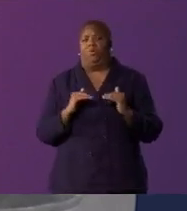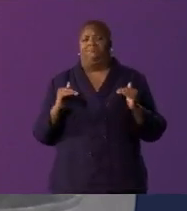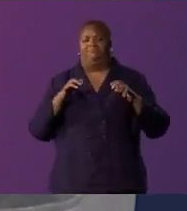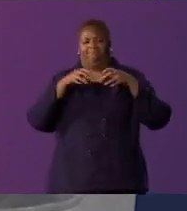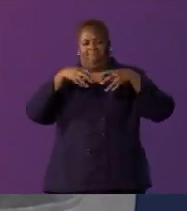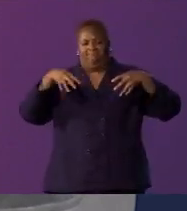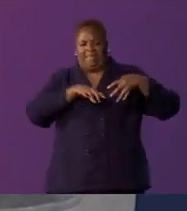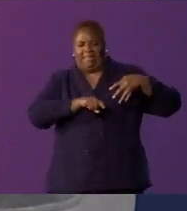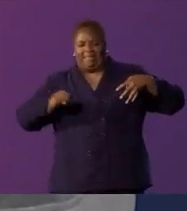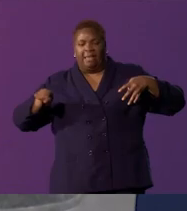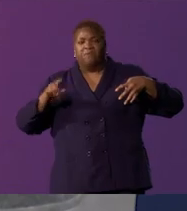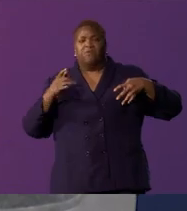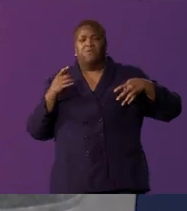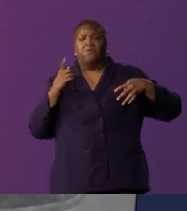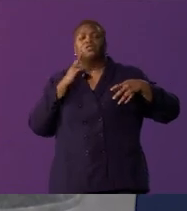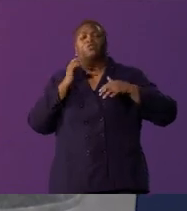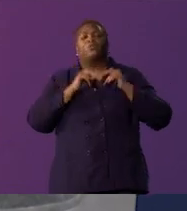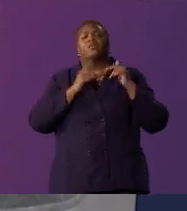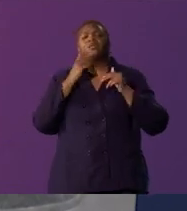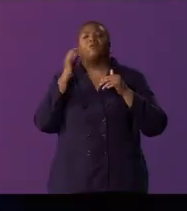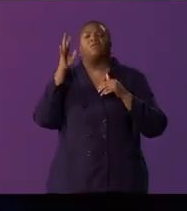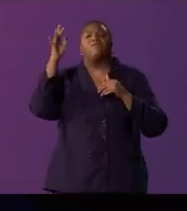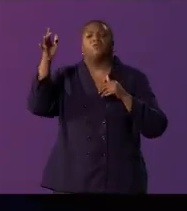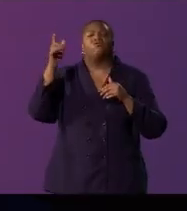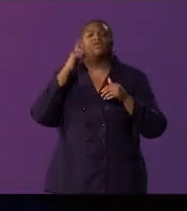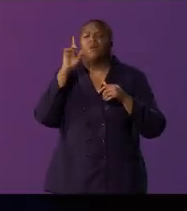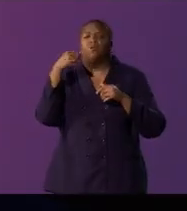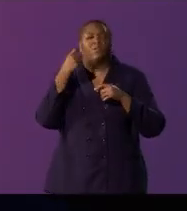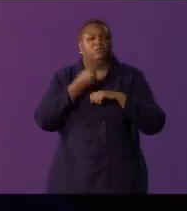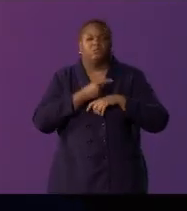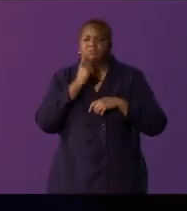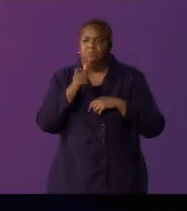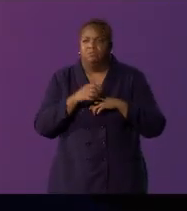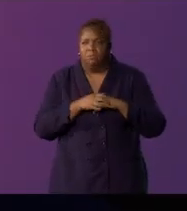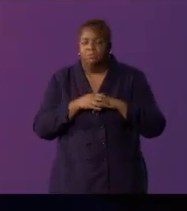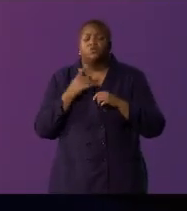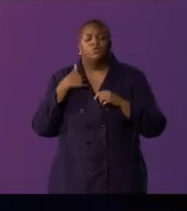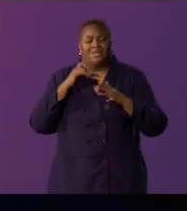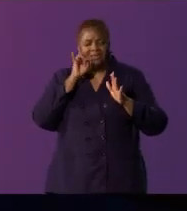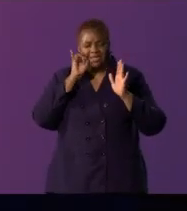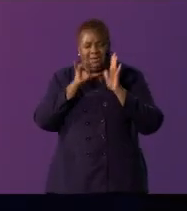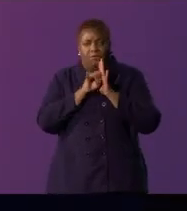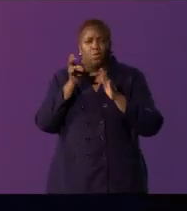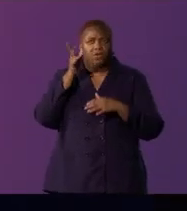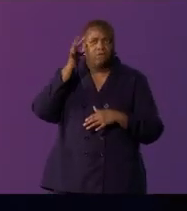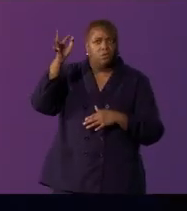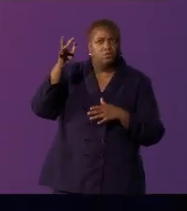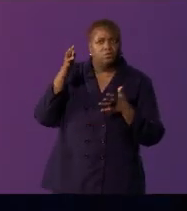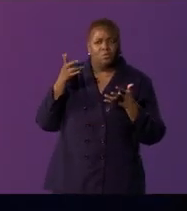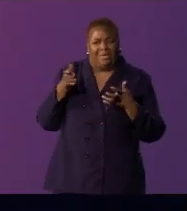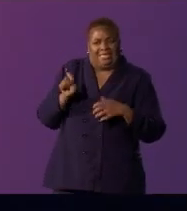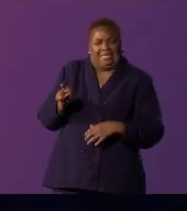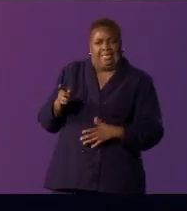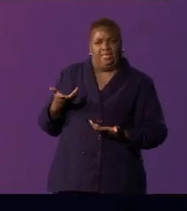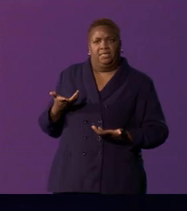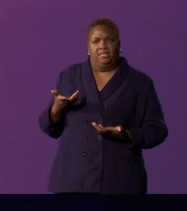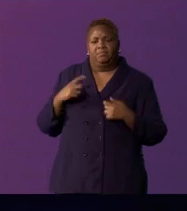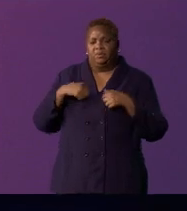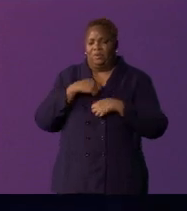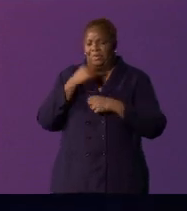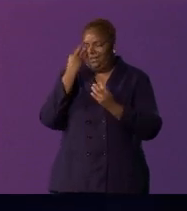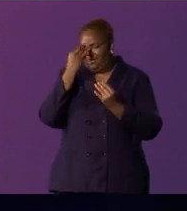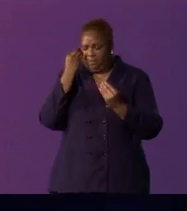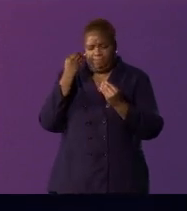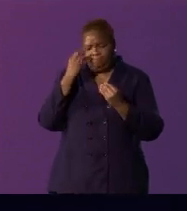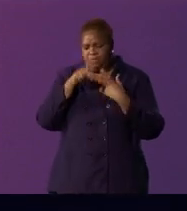future of the company, not for today's capabilities. Right. So we had to identify what future capabilities were needed, and then think about what